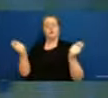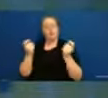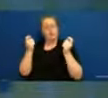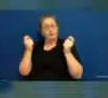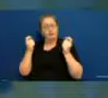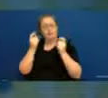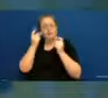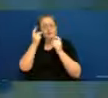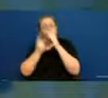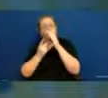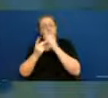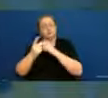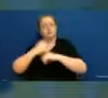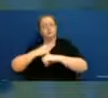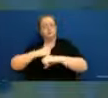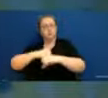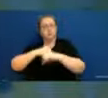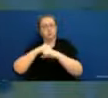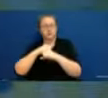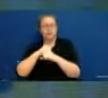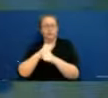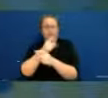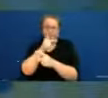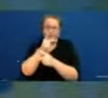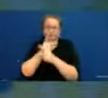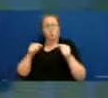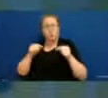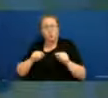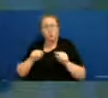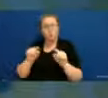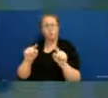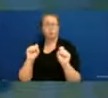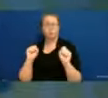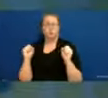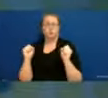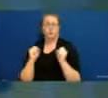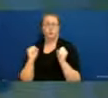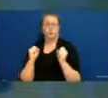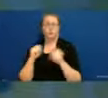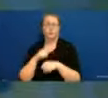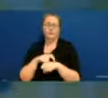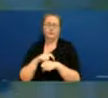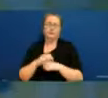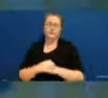and protect our future, taking care of each other.